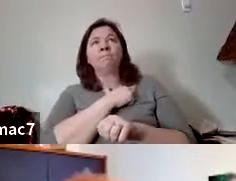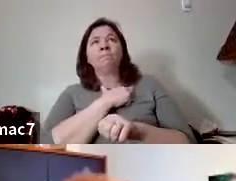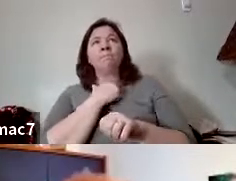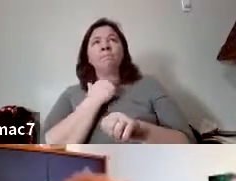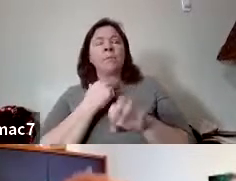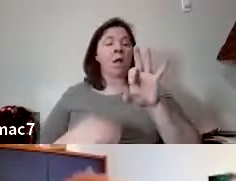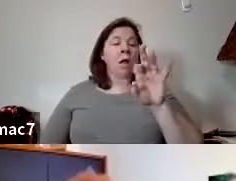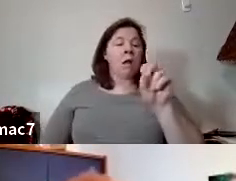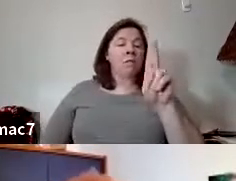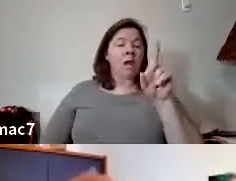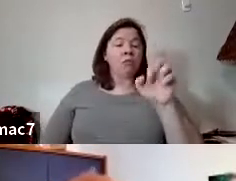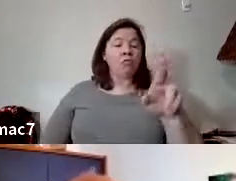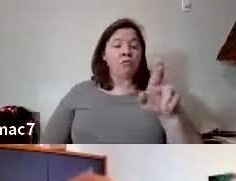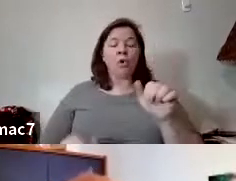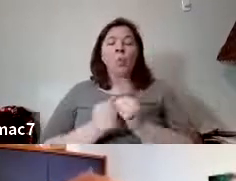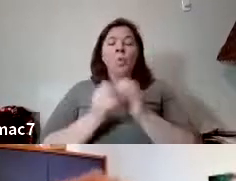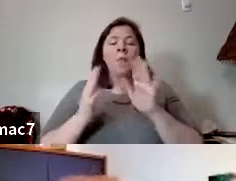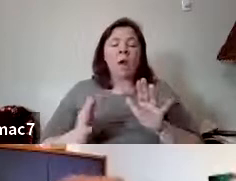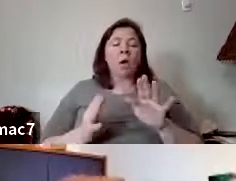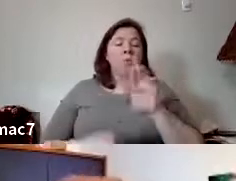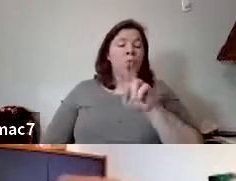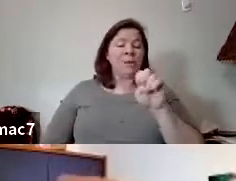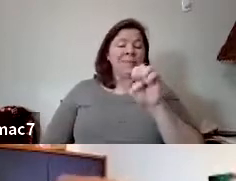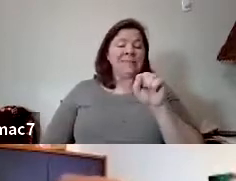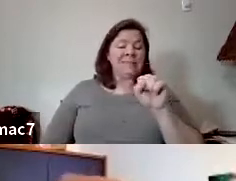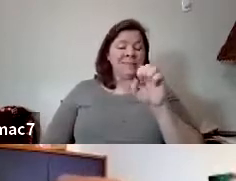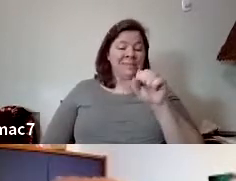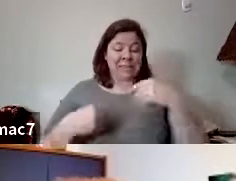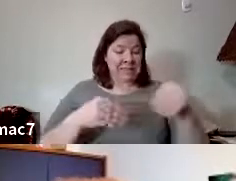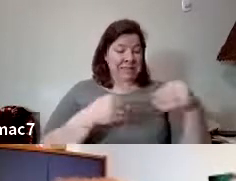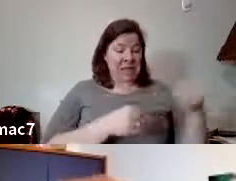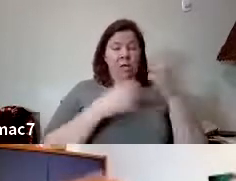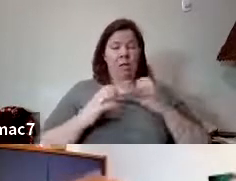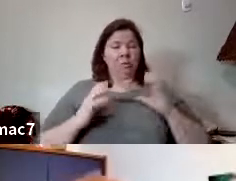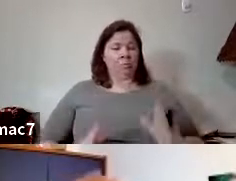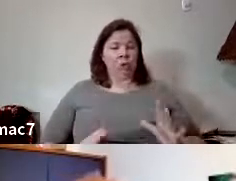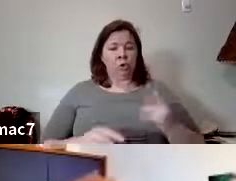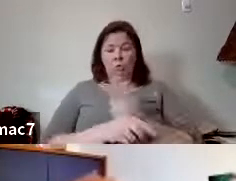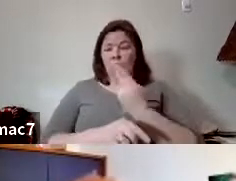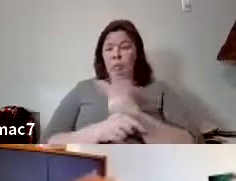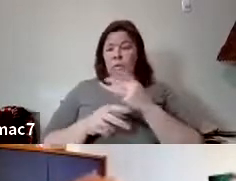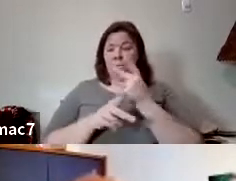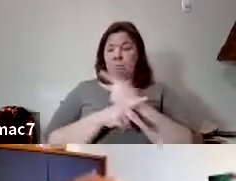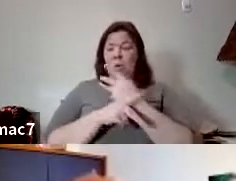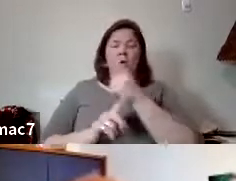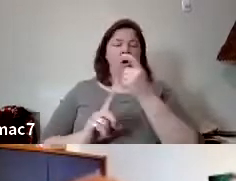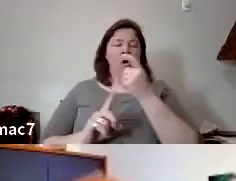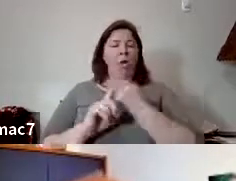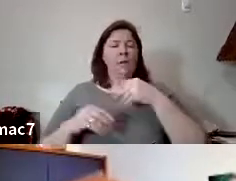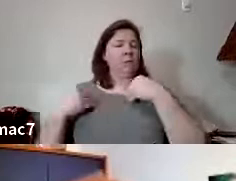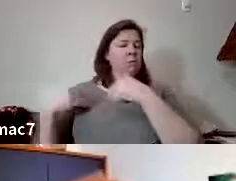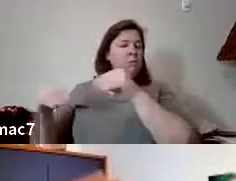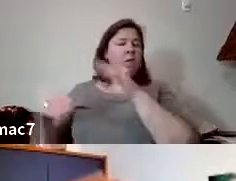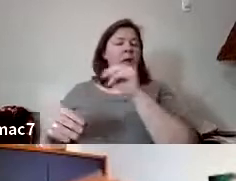founder without being a reseller customer. Now, you don't have to sell anything or use any product, but you are automatically a reseller and